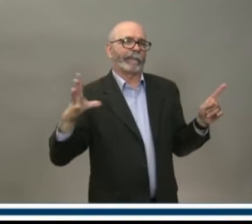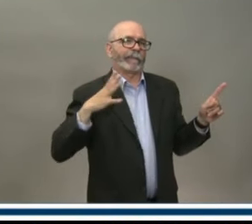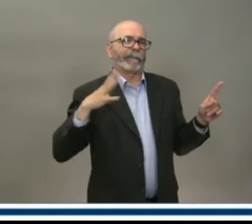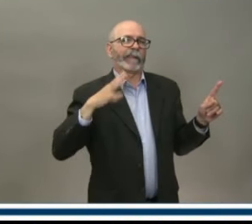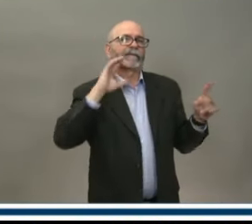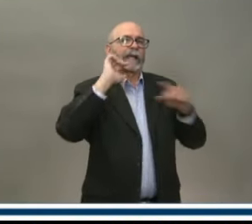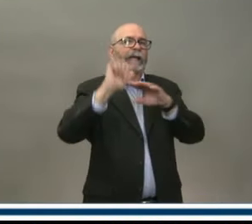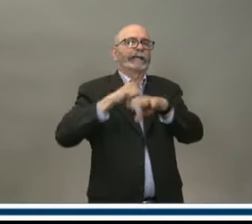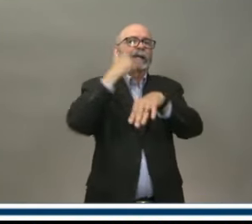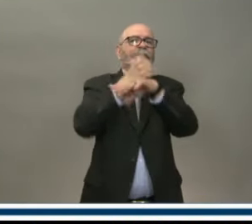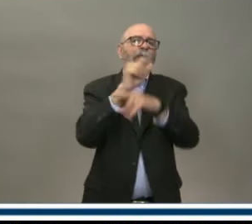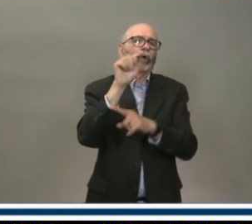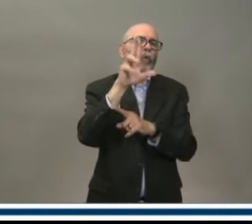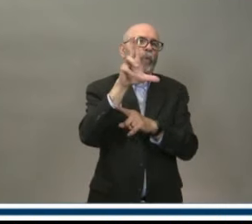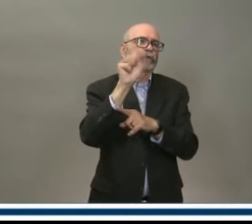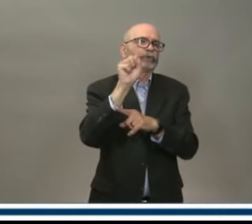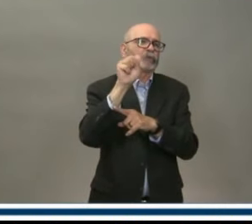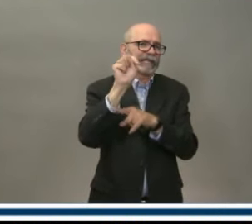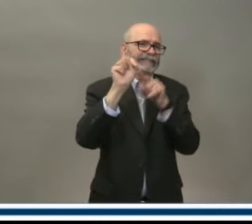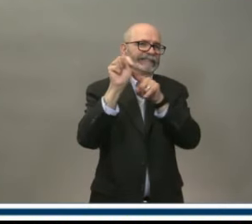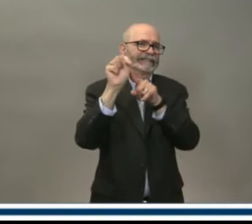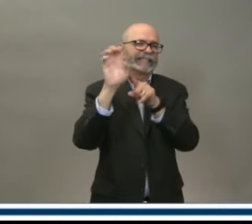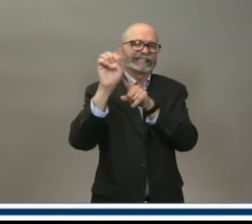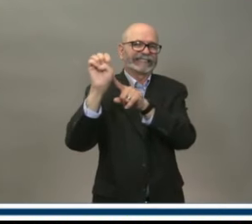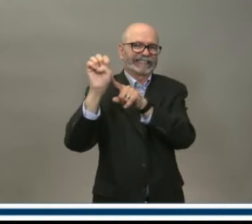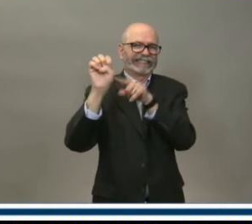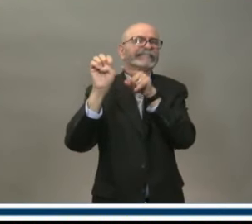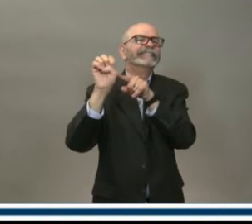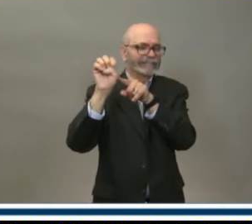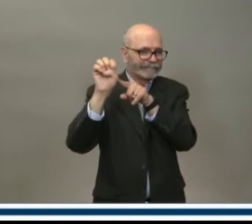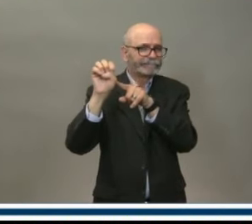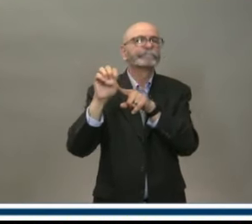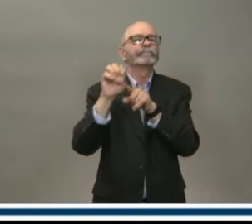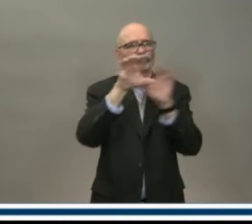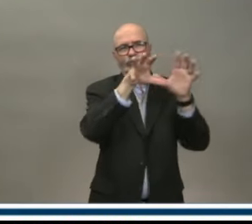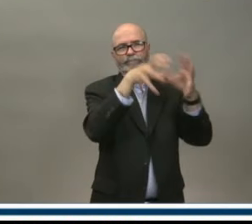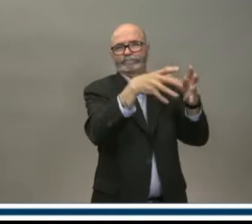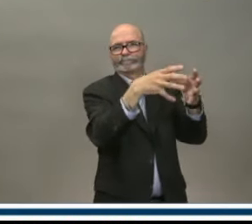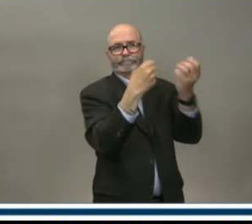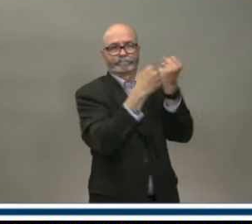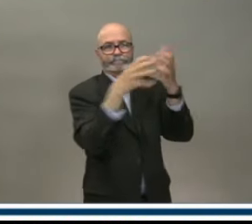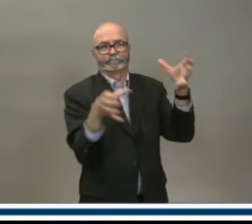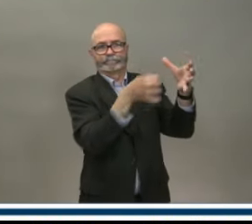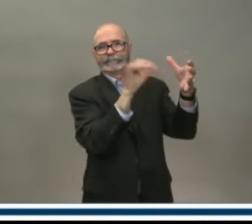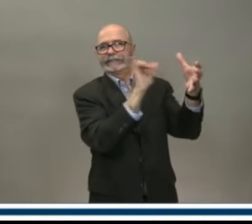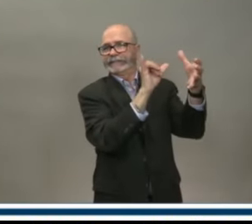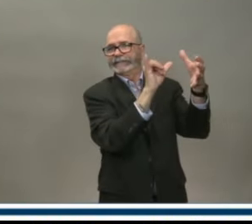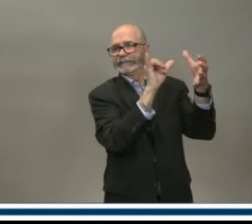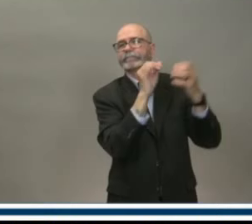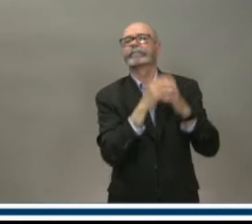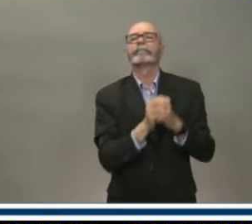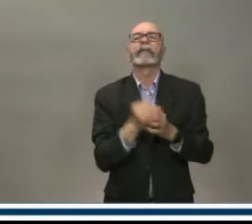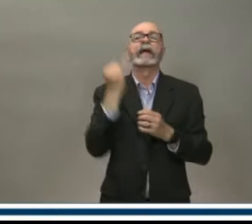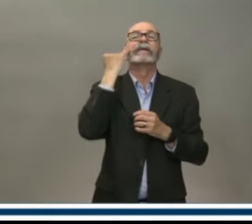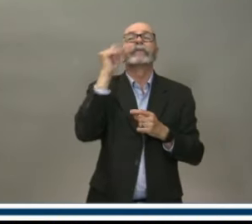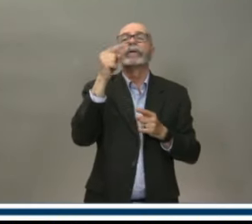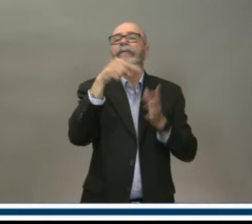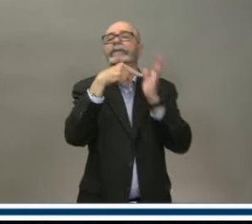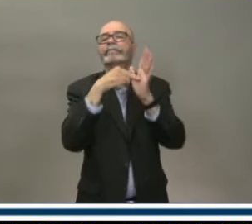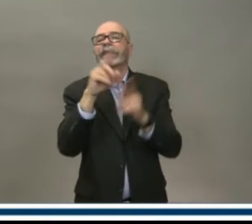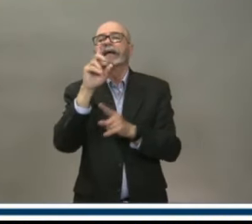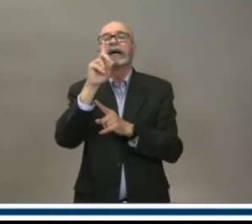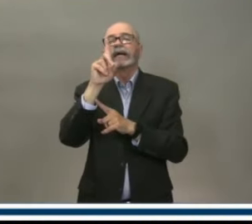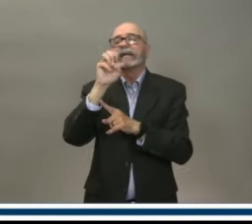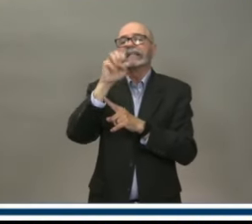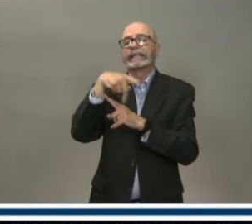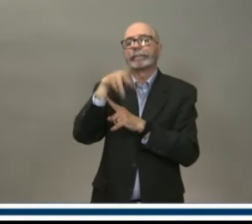advice from different organizations and, quite frankly, from deputy ministers and government. Next, we'll go to Sharon